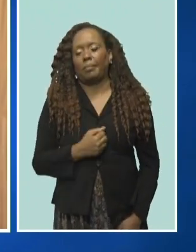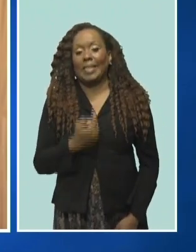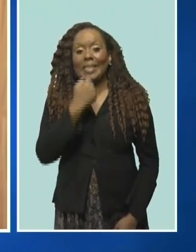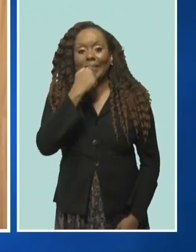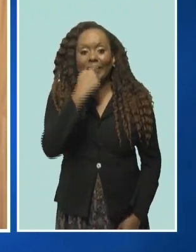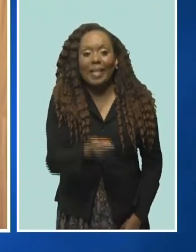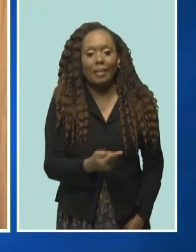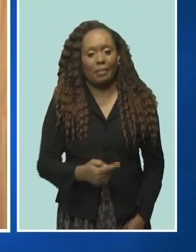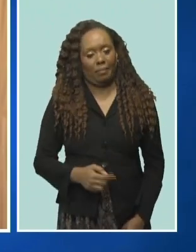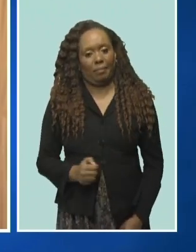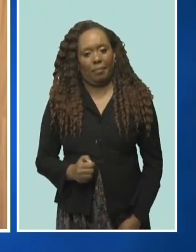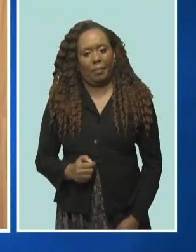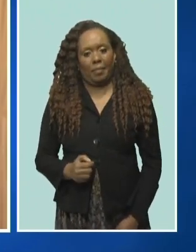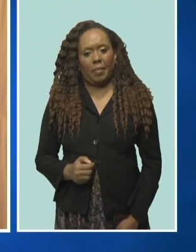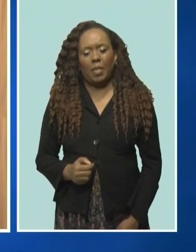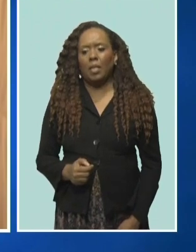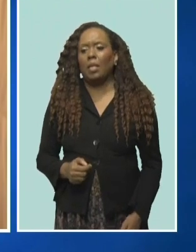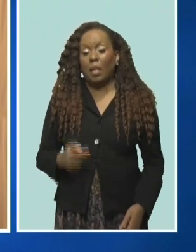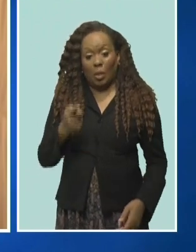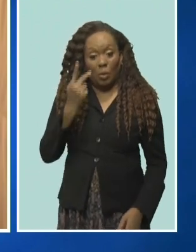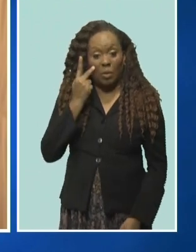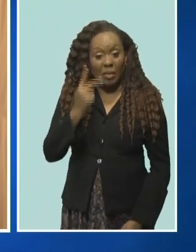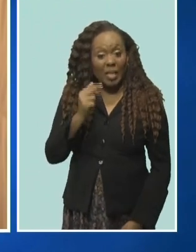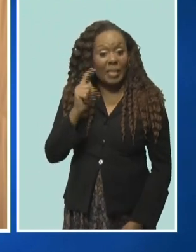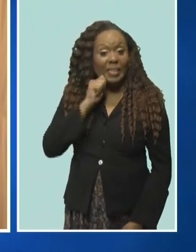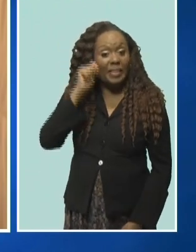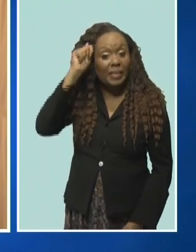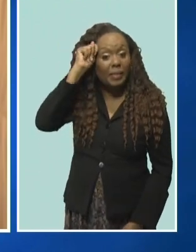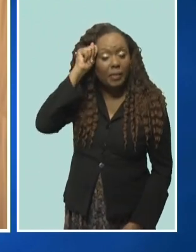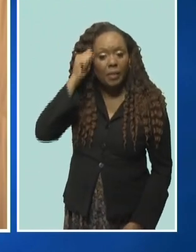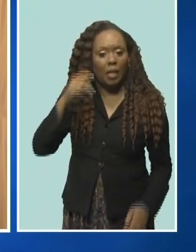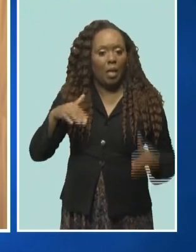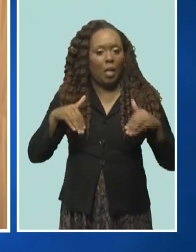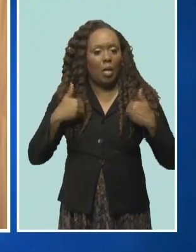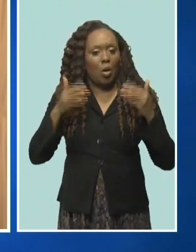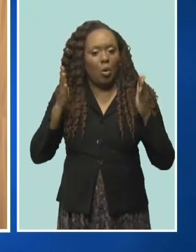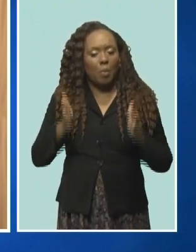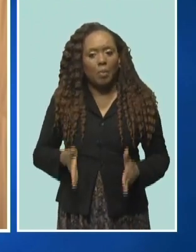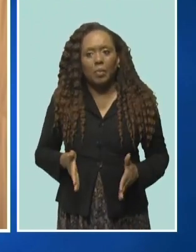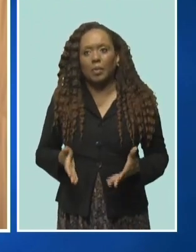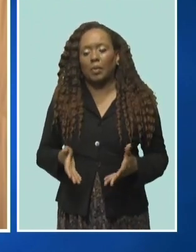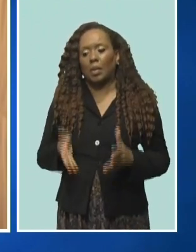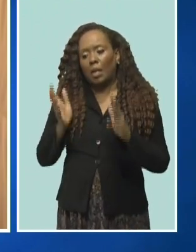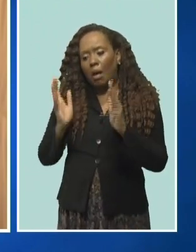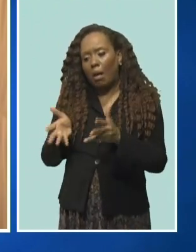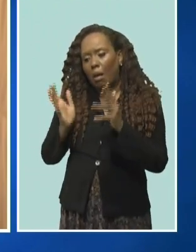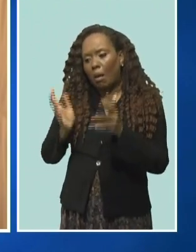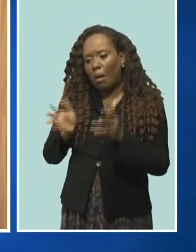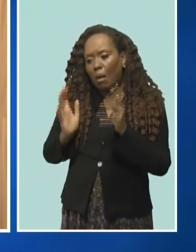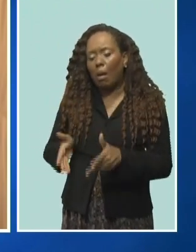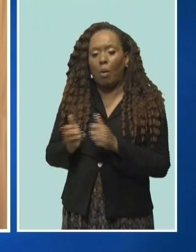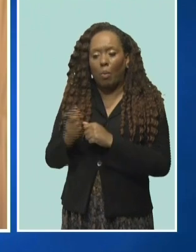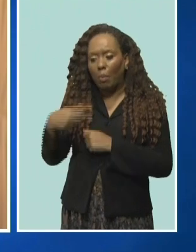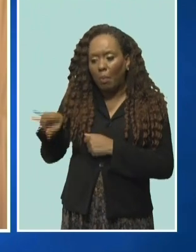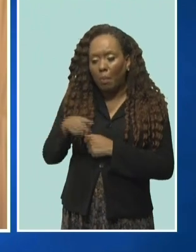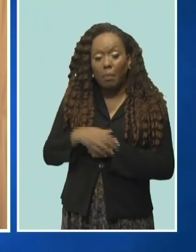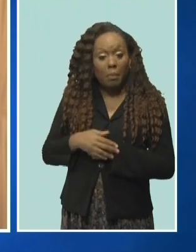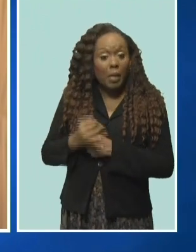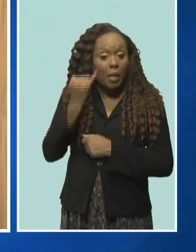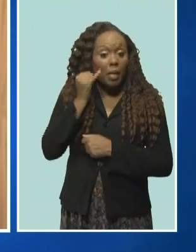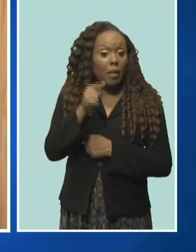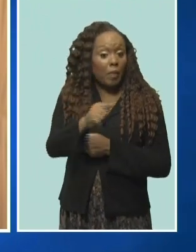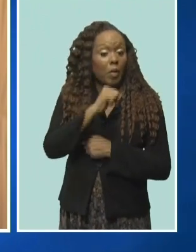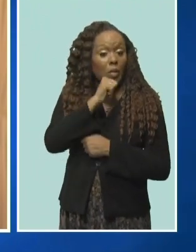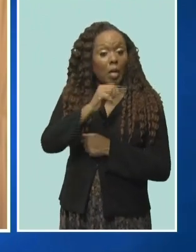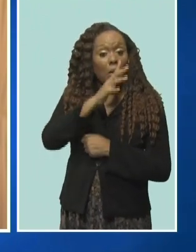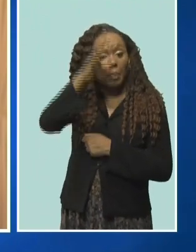or a teenager, let me talk with them. Let me talk with them. And if we are not their parents or guardians